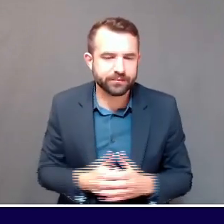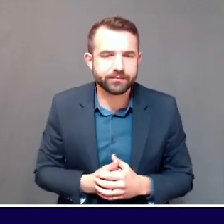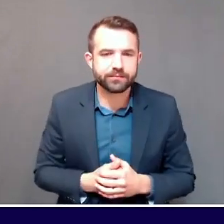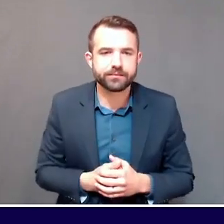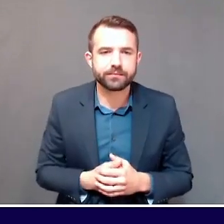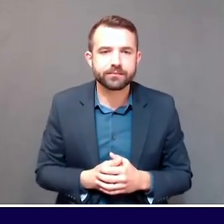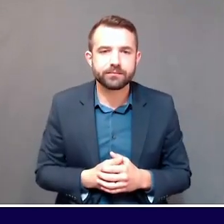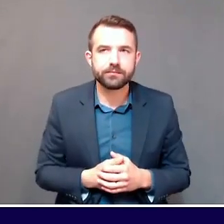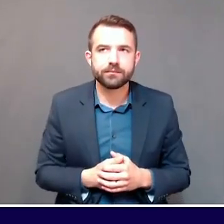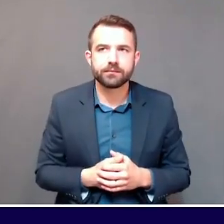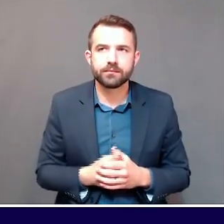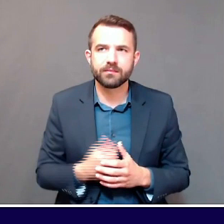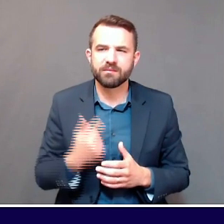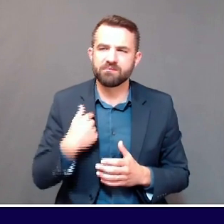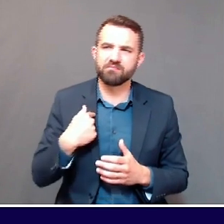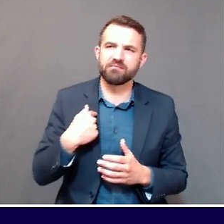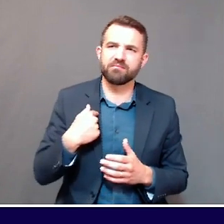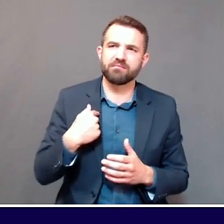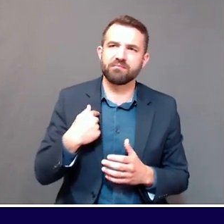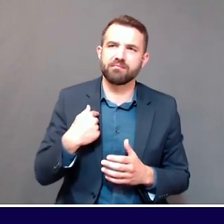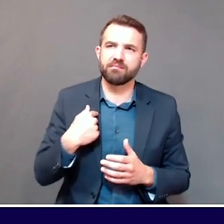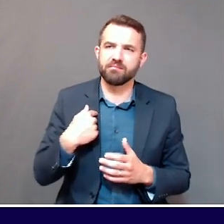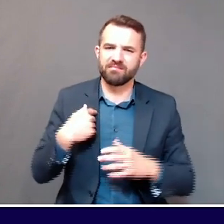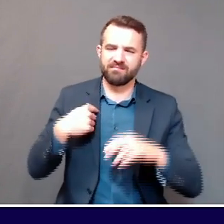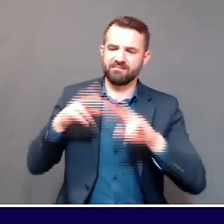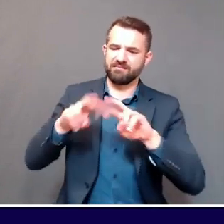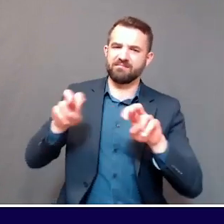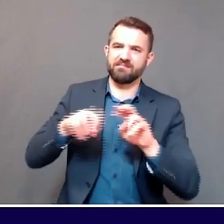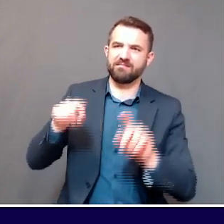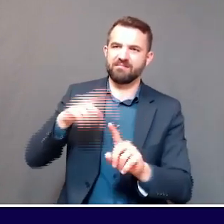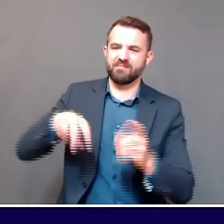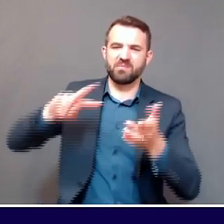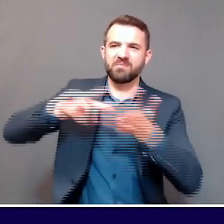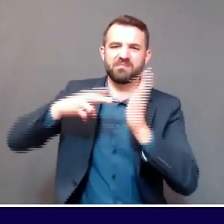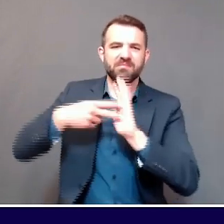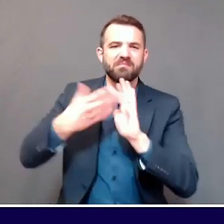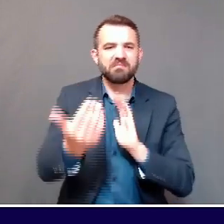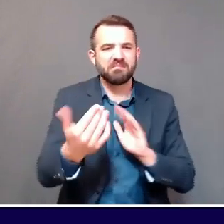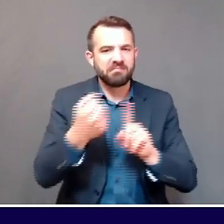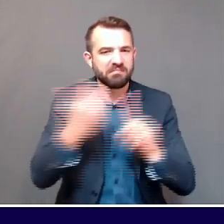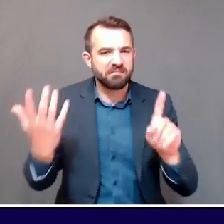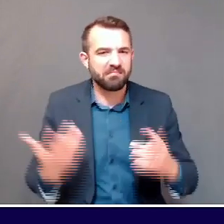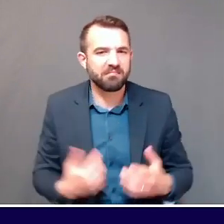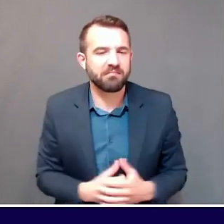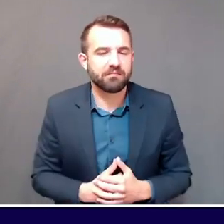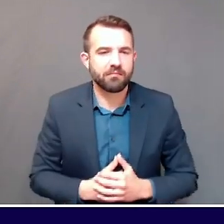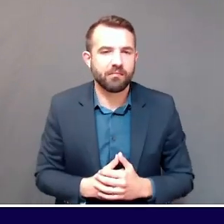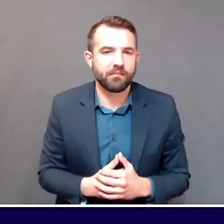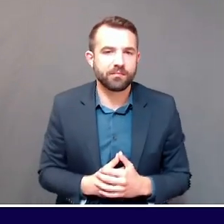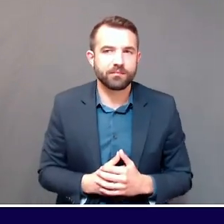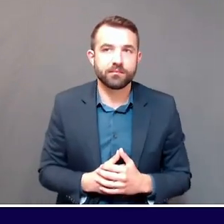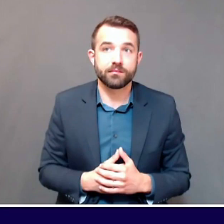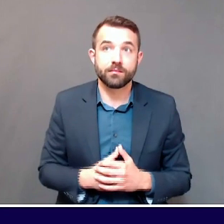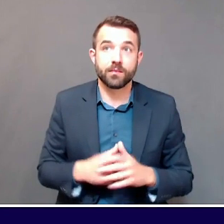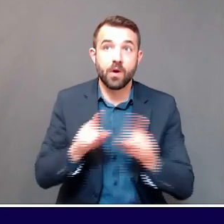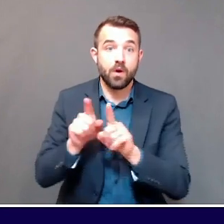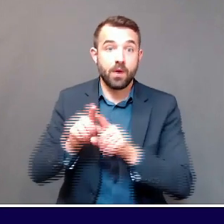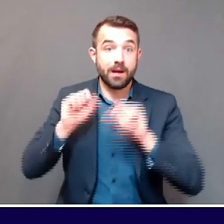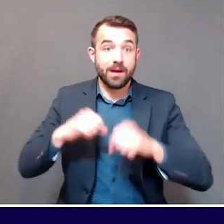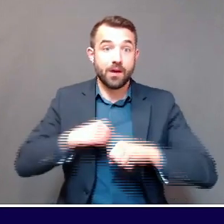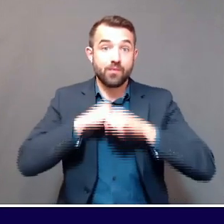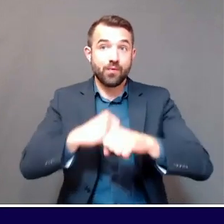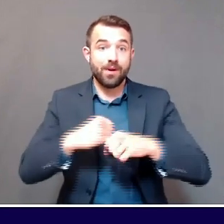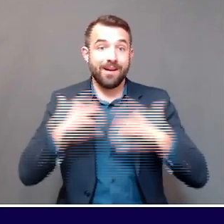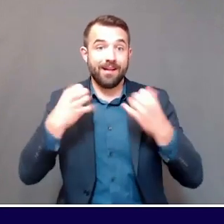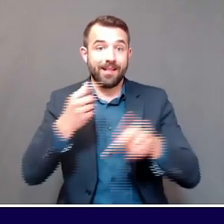Professionally, what do we read into that? And is there anything that we can do to protect our healthcare workers in